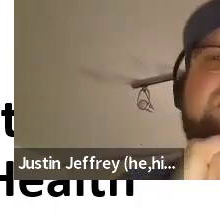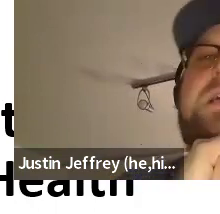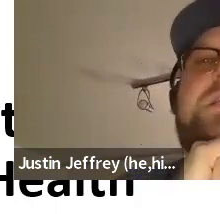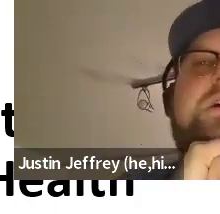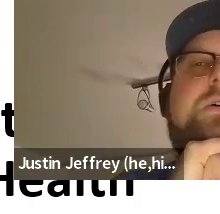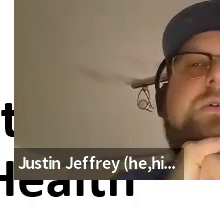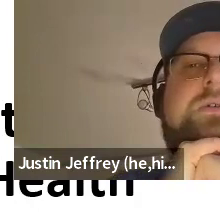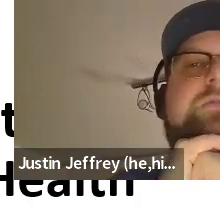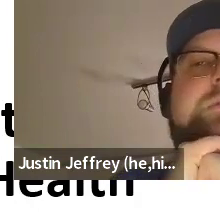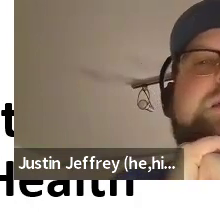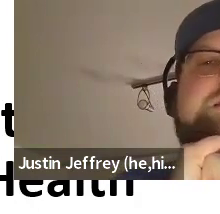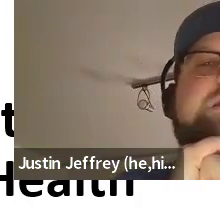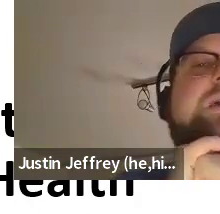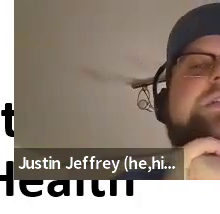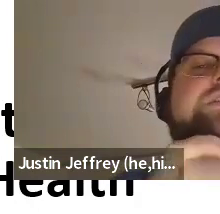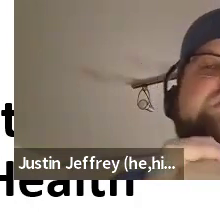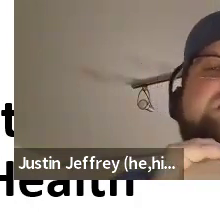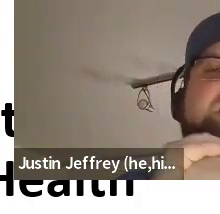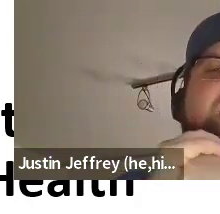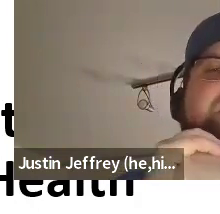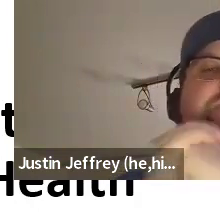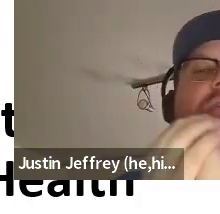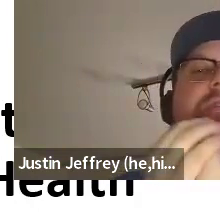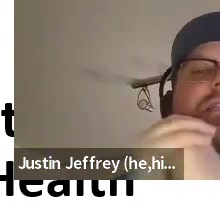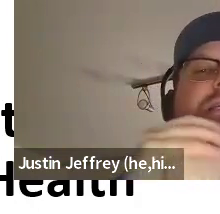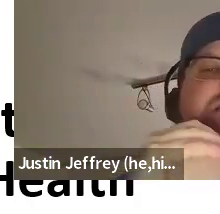of Health. So from the DOH,